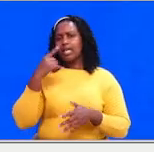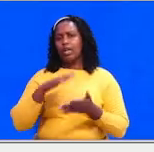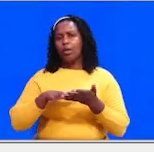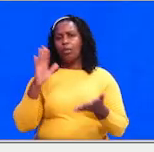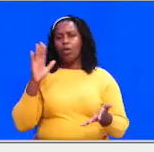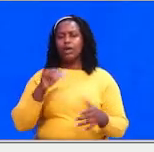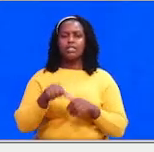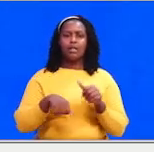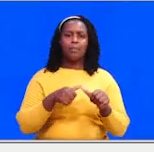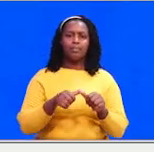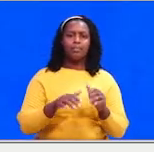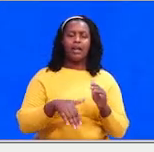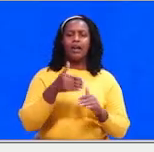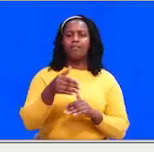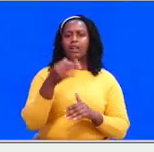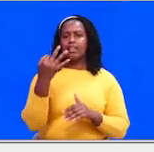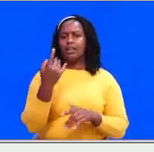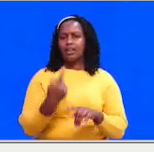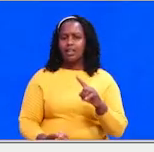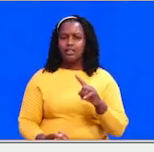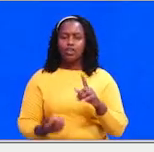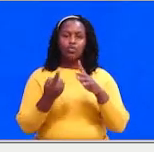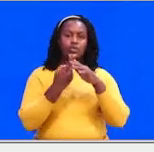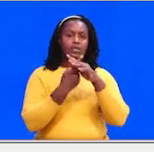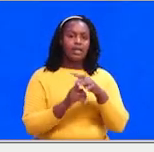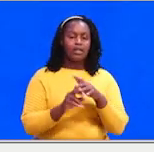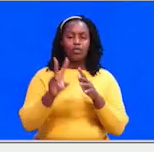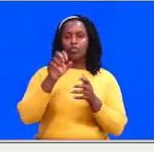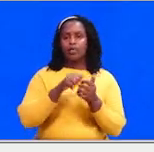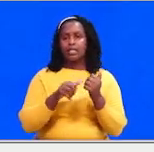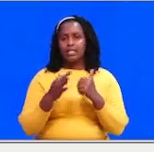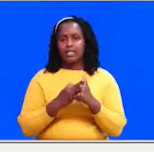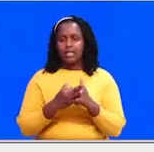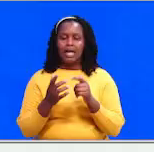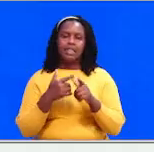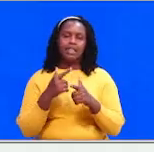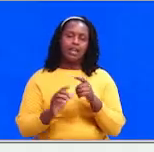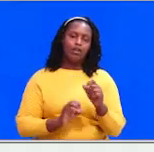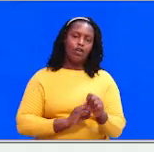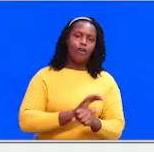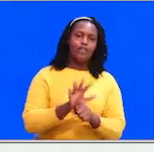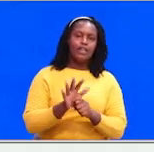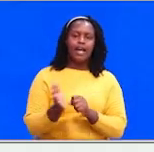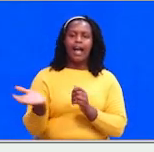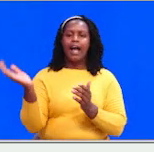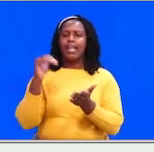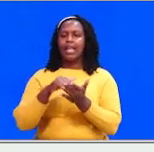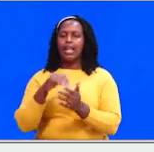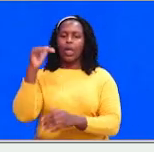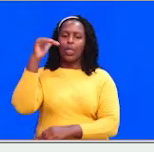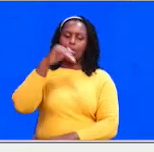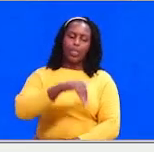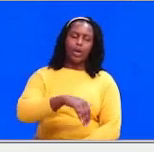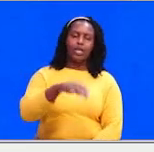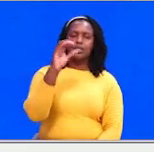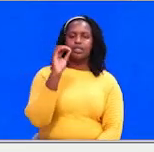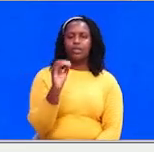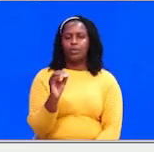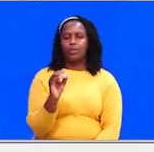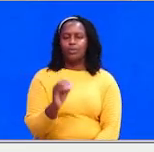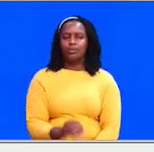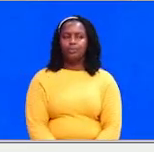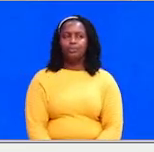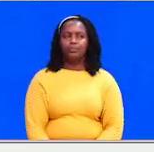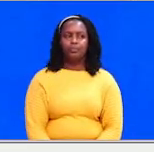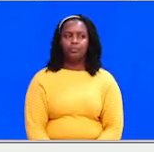after 3 years. Mm-hmm. So you start rising 2018, then COVID came. Of course. So back down to zero. Yeah. Yeah. Okay. Yeah. All